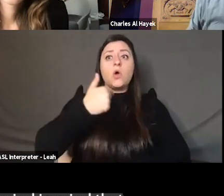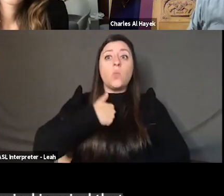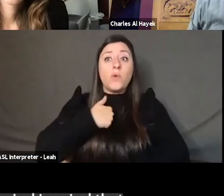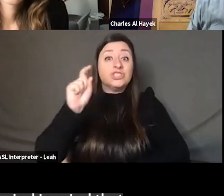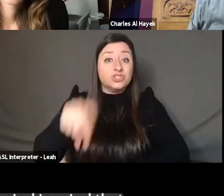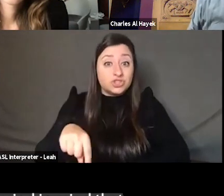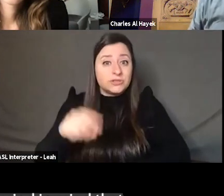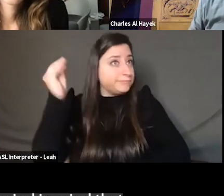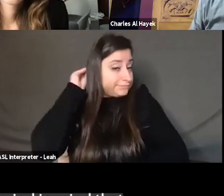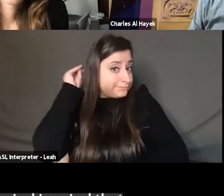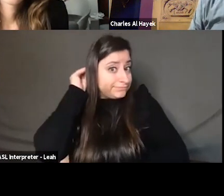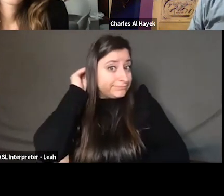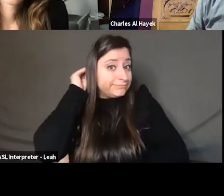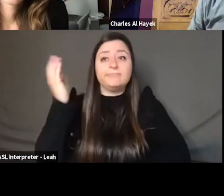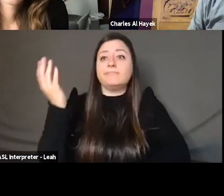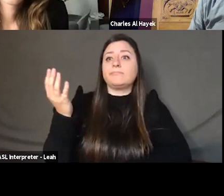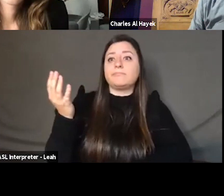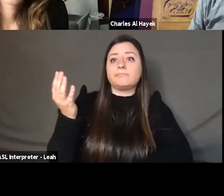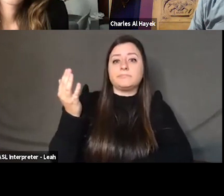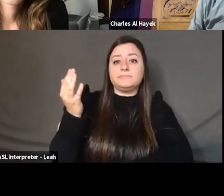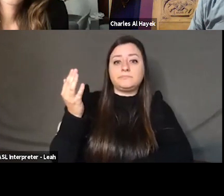keep in mind that